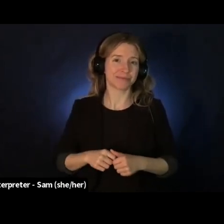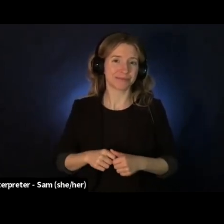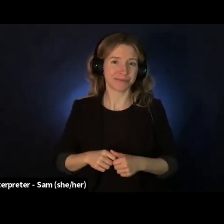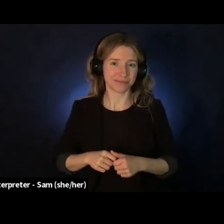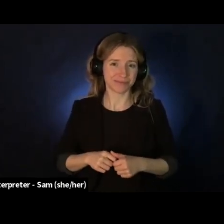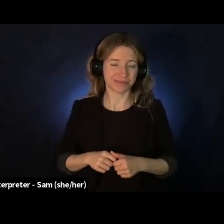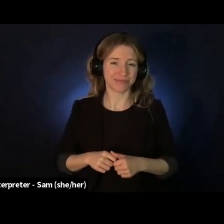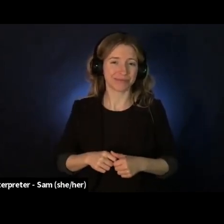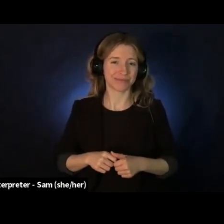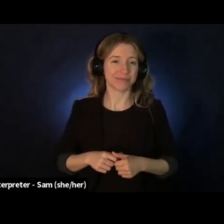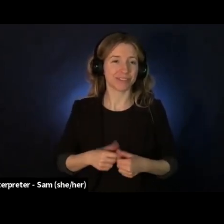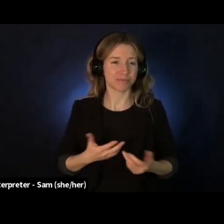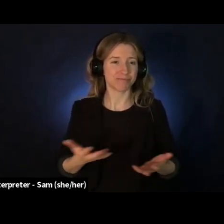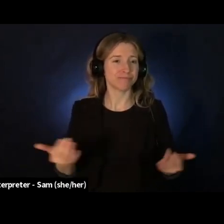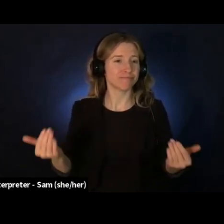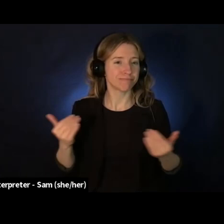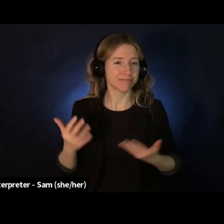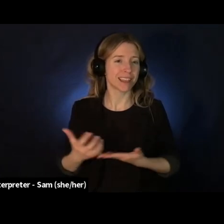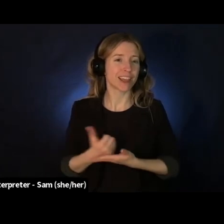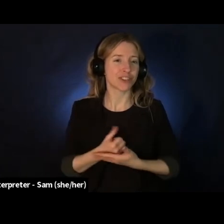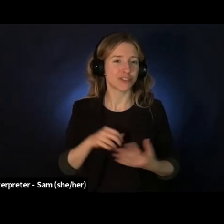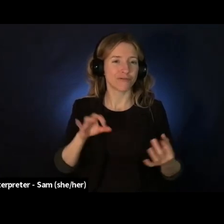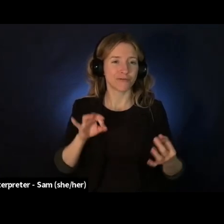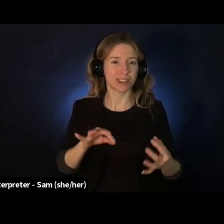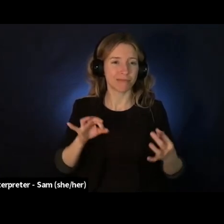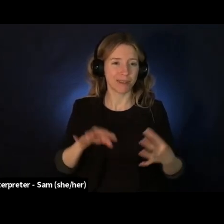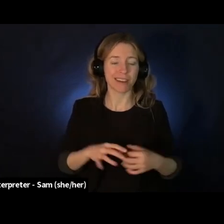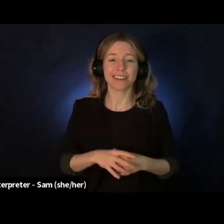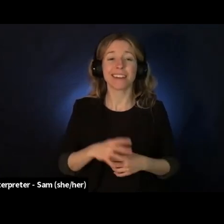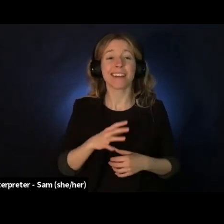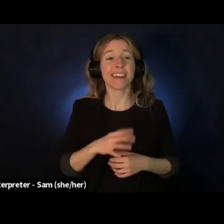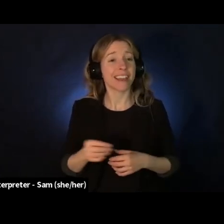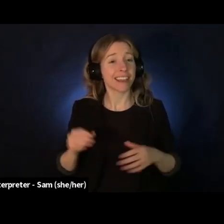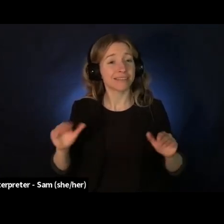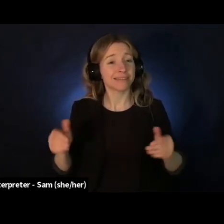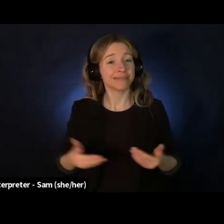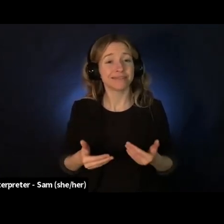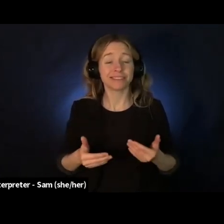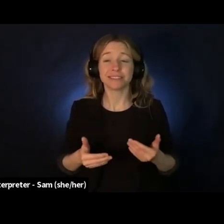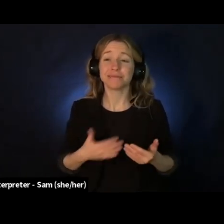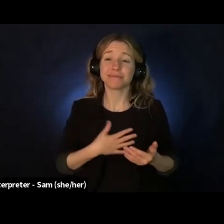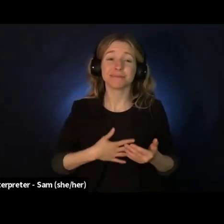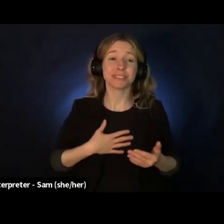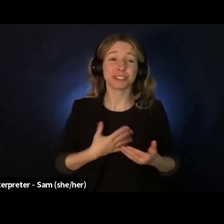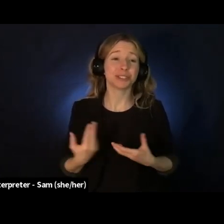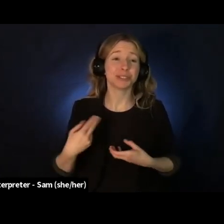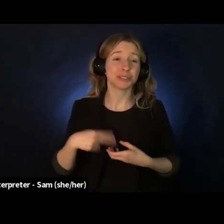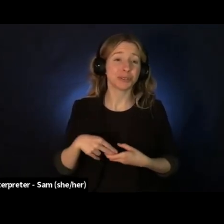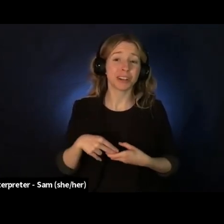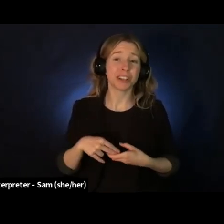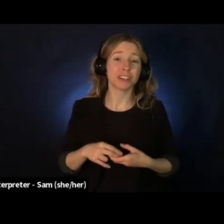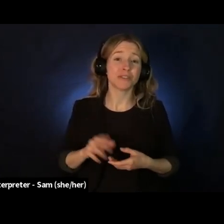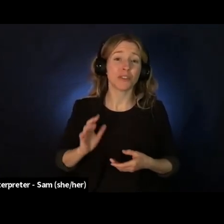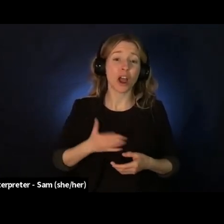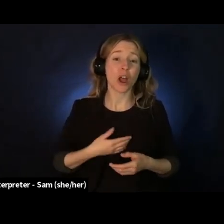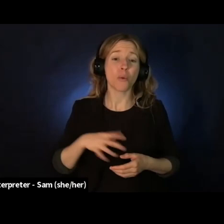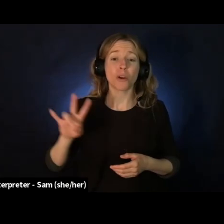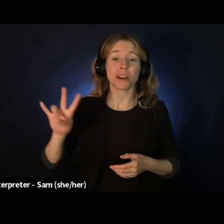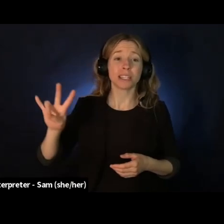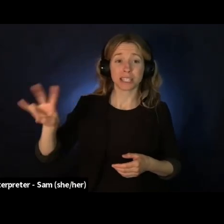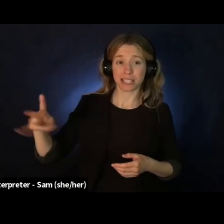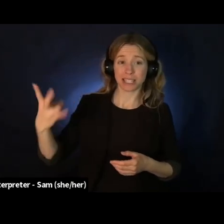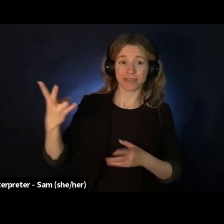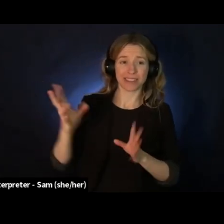your feedback for today's session. I also want to invite you all, please, to join us for our second session, which is